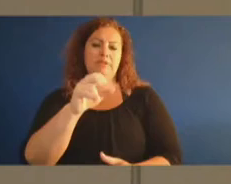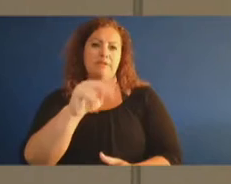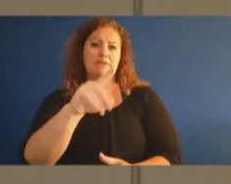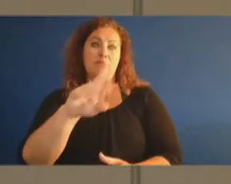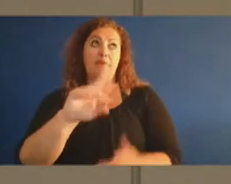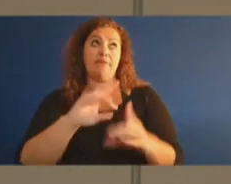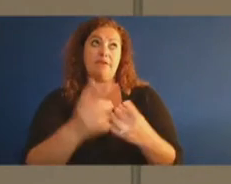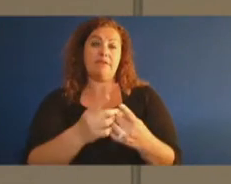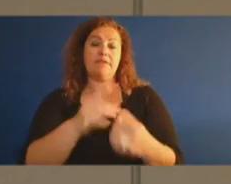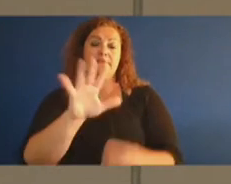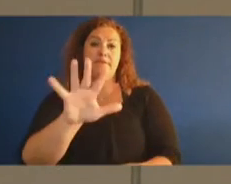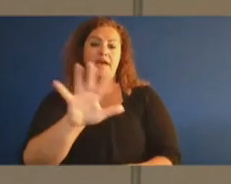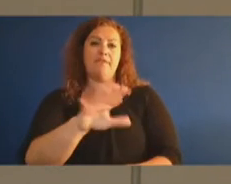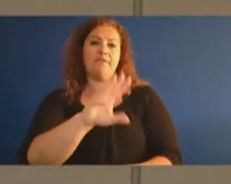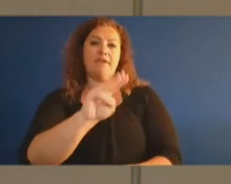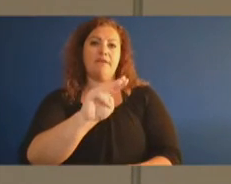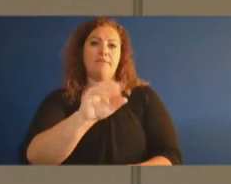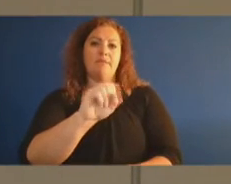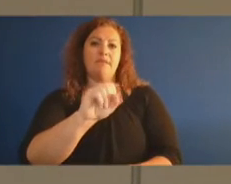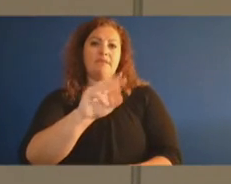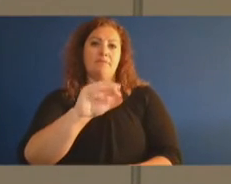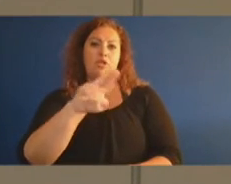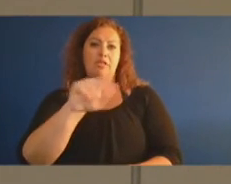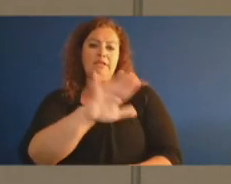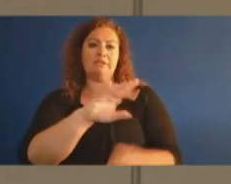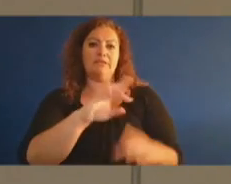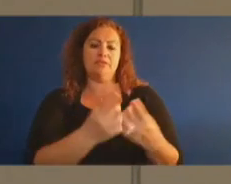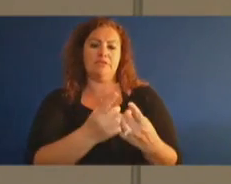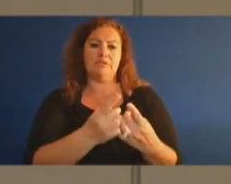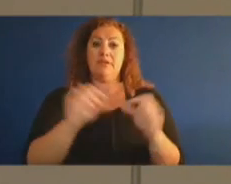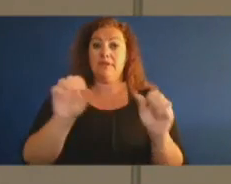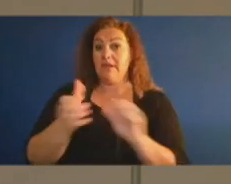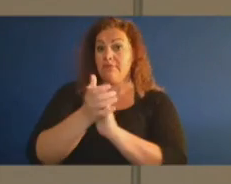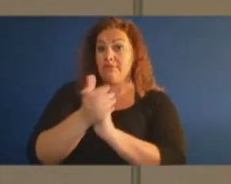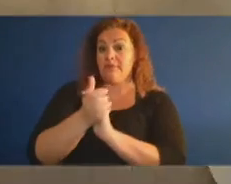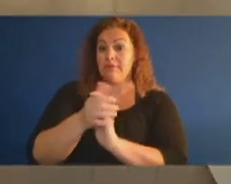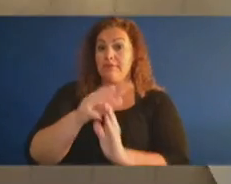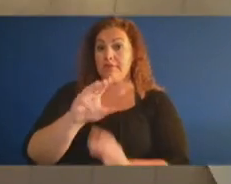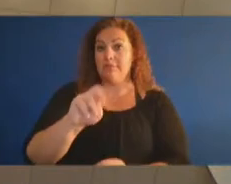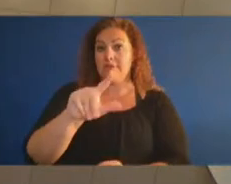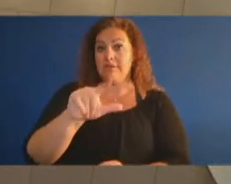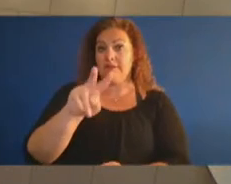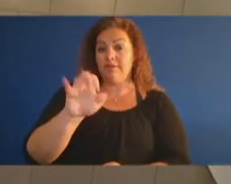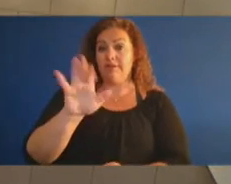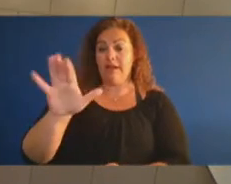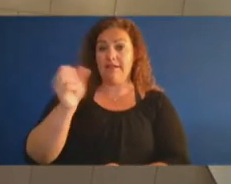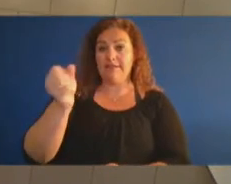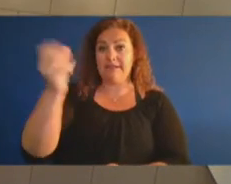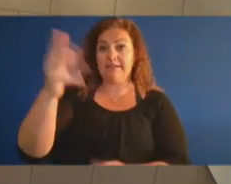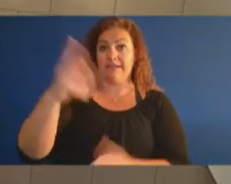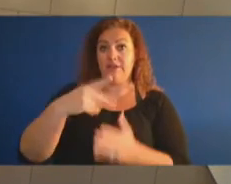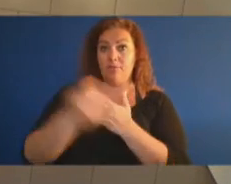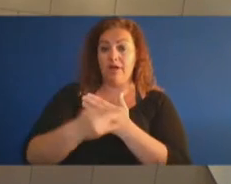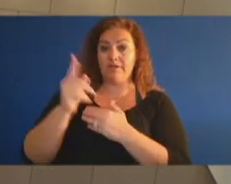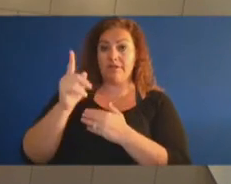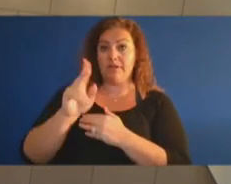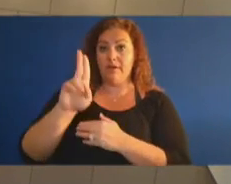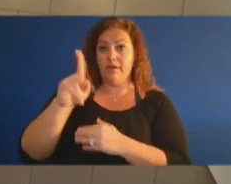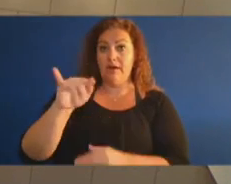Molina's District can we congratulate Mr LaVine on his Casino project Uptown as